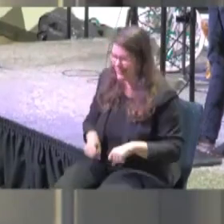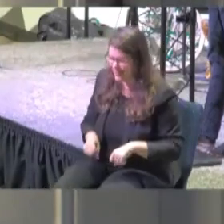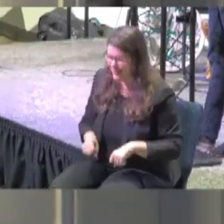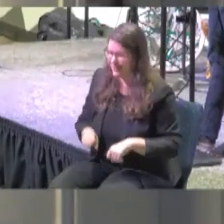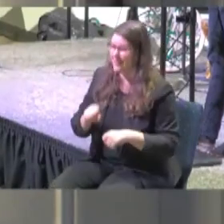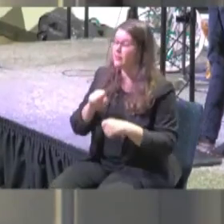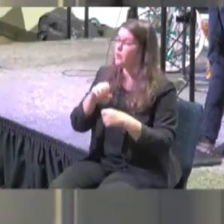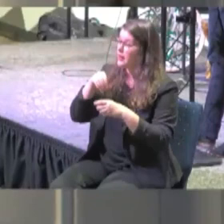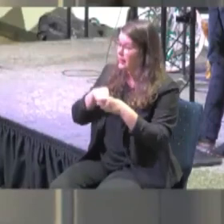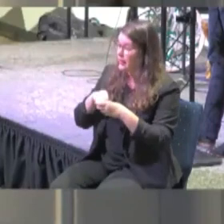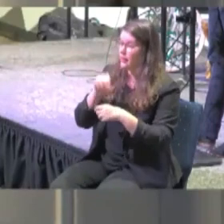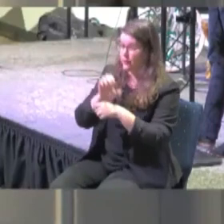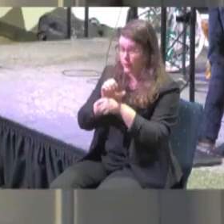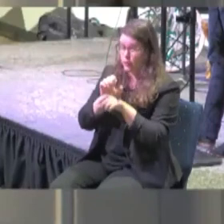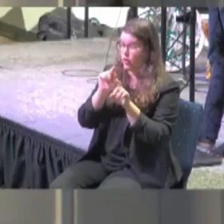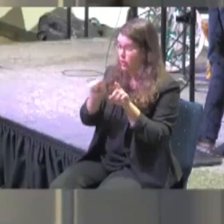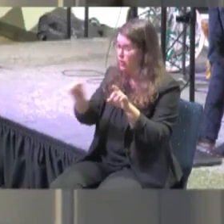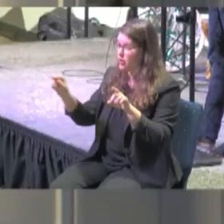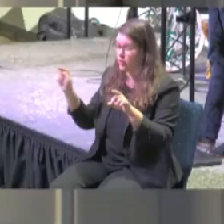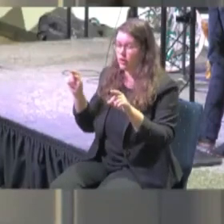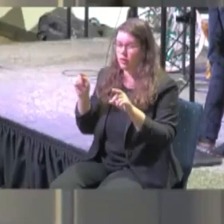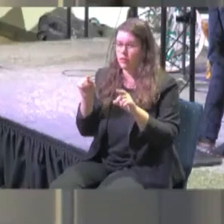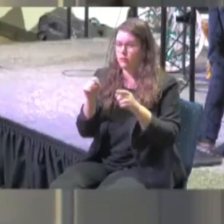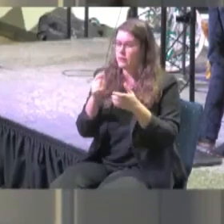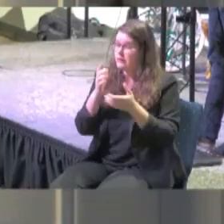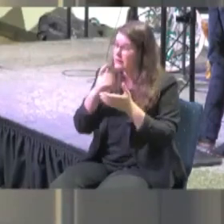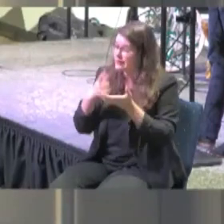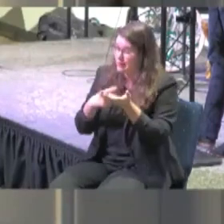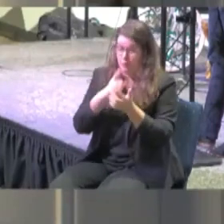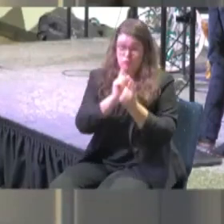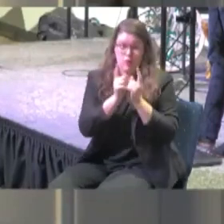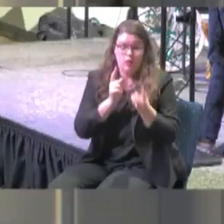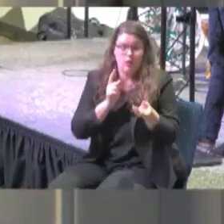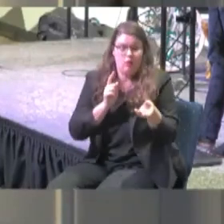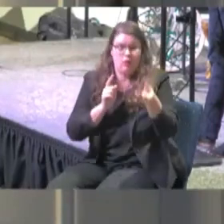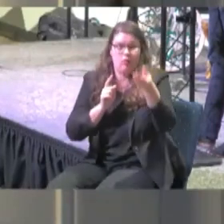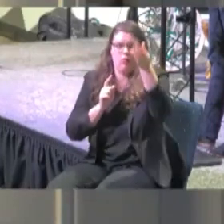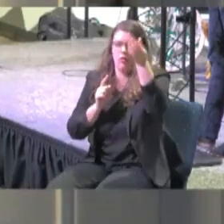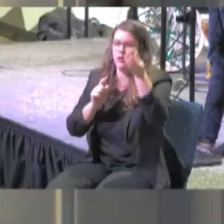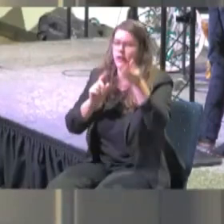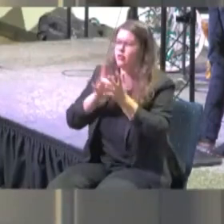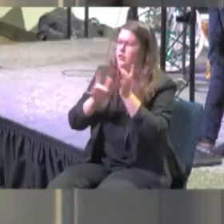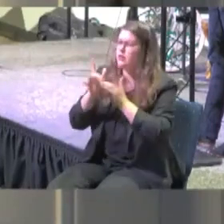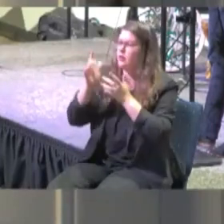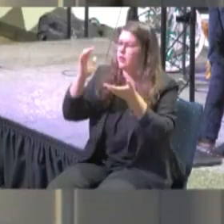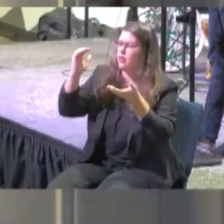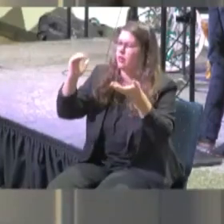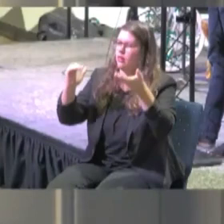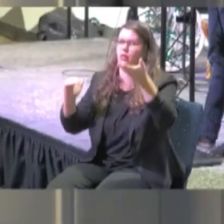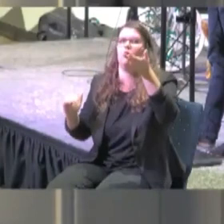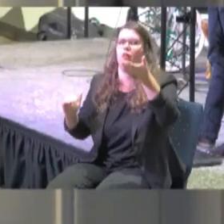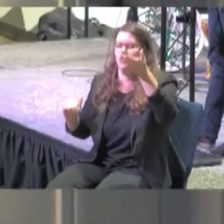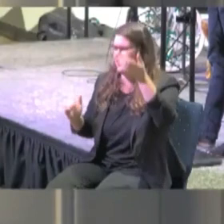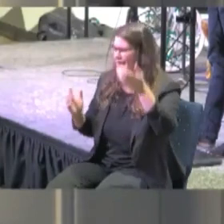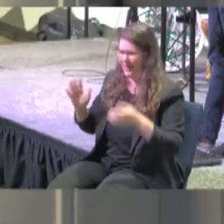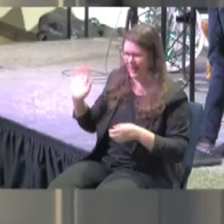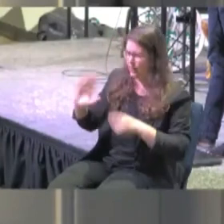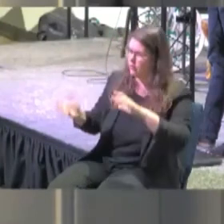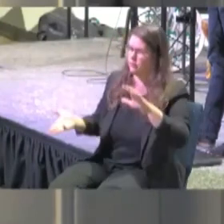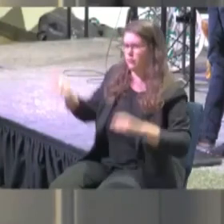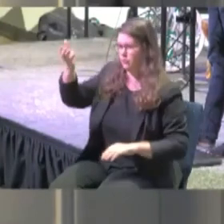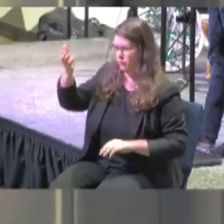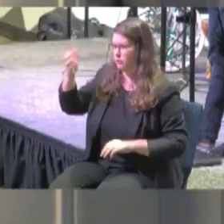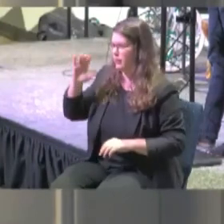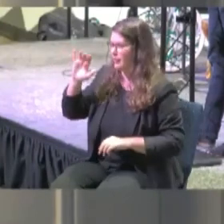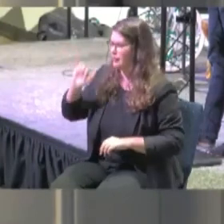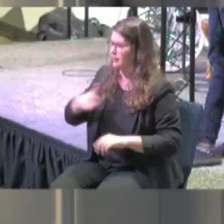church, effectively taken the place where Jesus should be. That's what I'm talking about, not a much broader